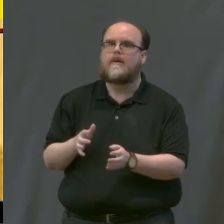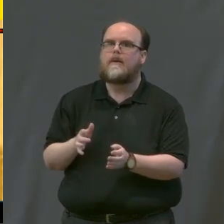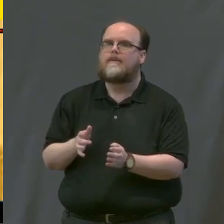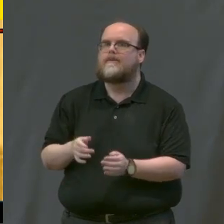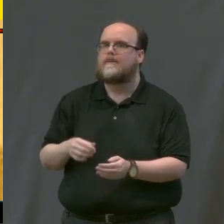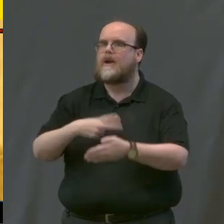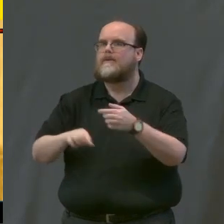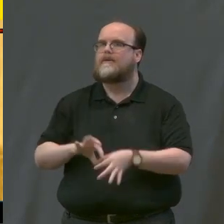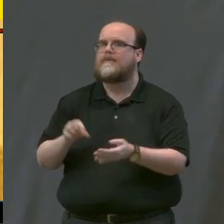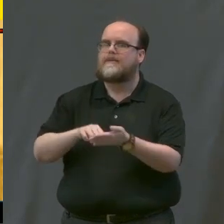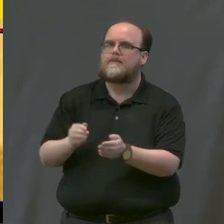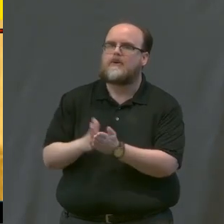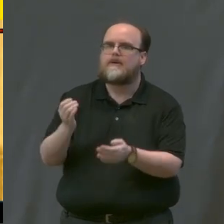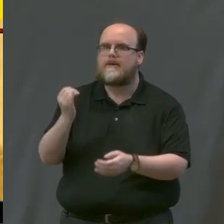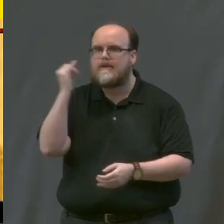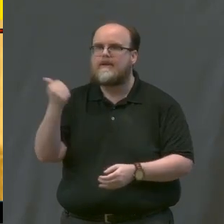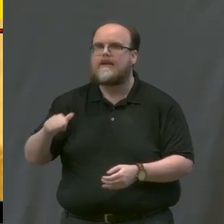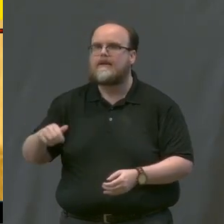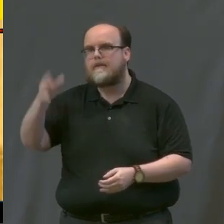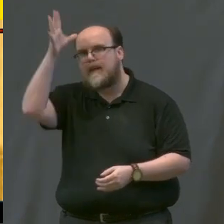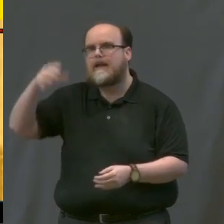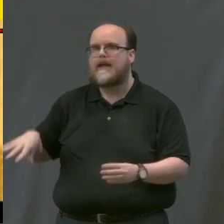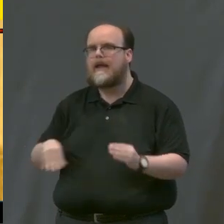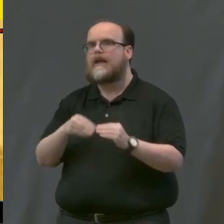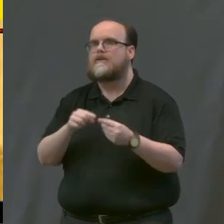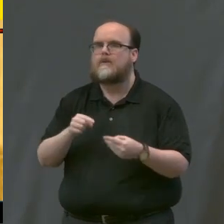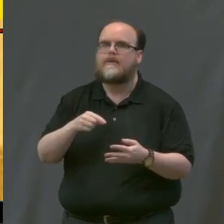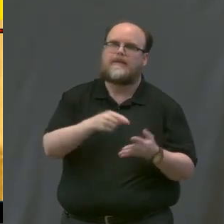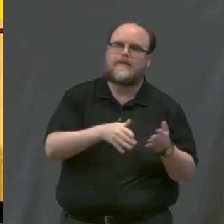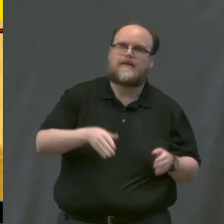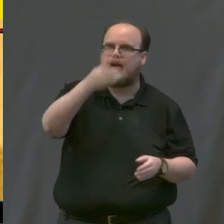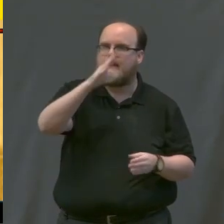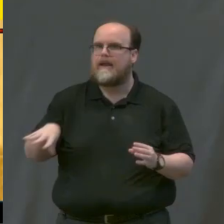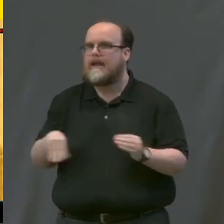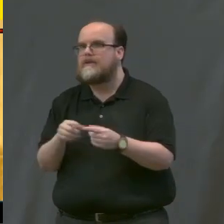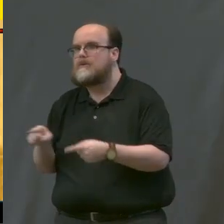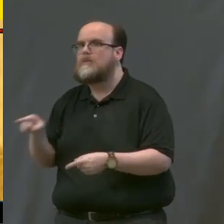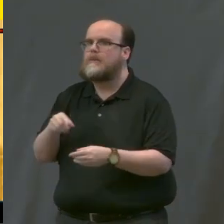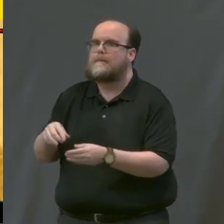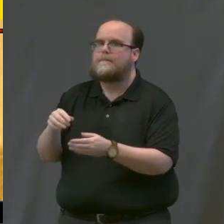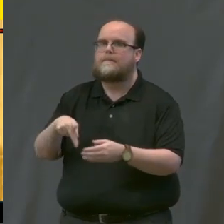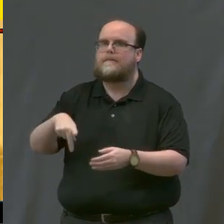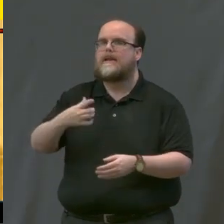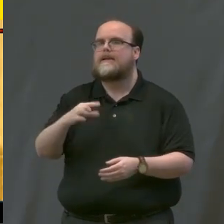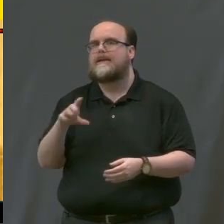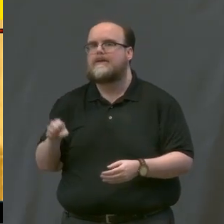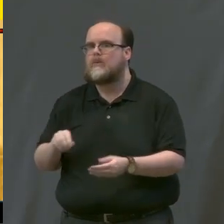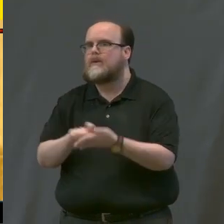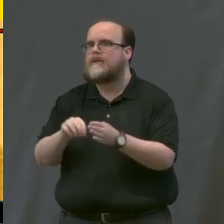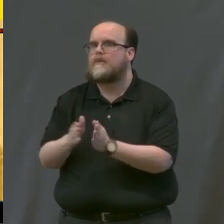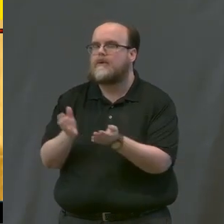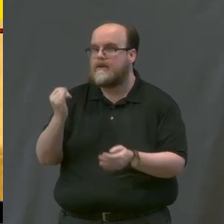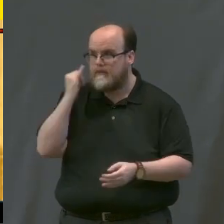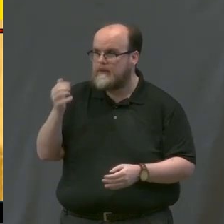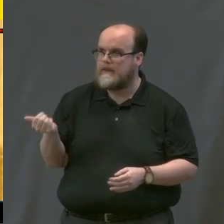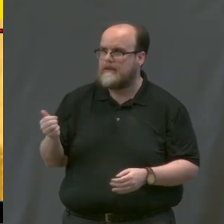book. If any man shall add to these things, God will add unto you the plagues that are written in this book. And if any man shall take away from the